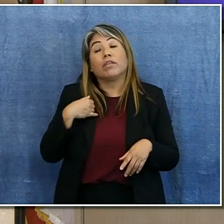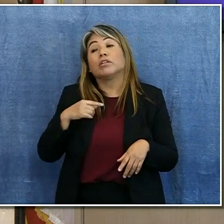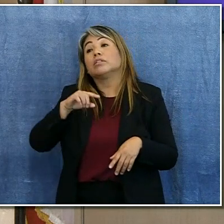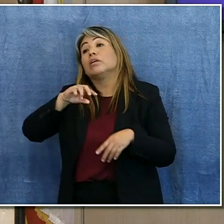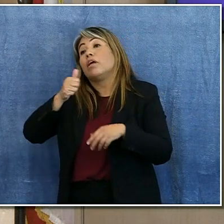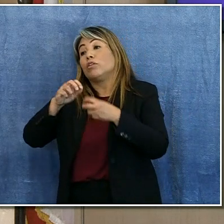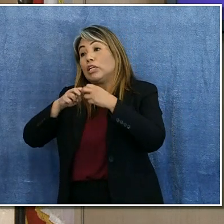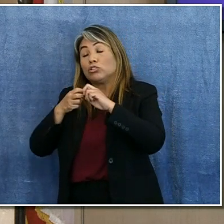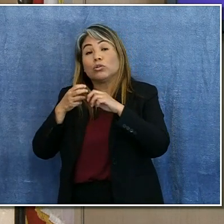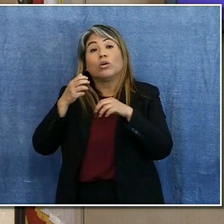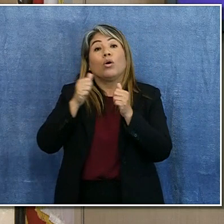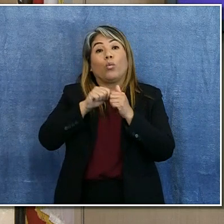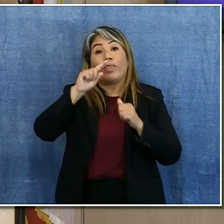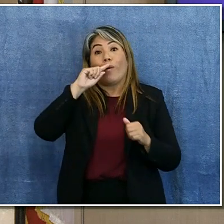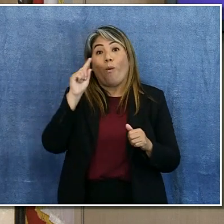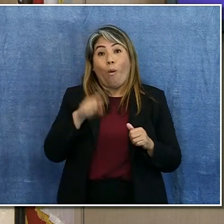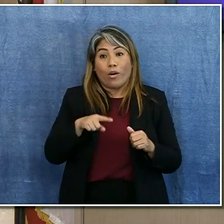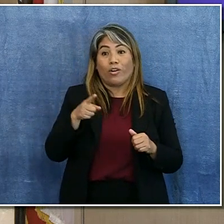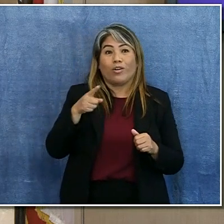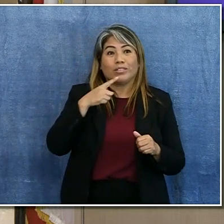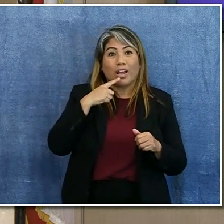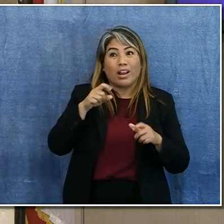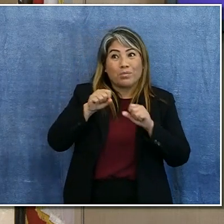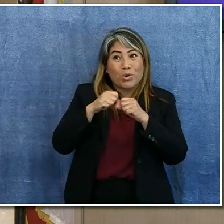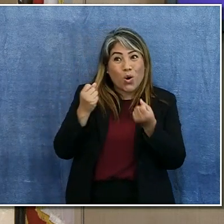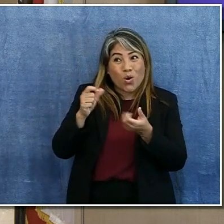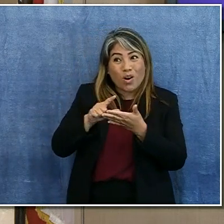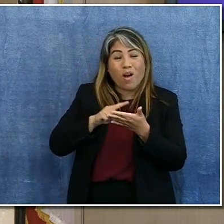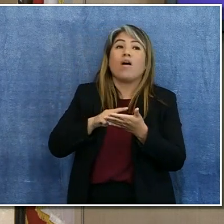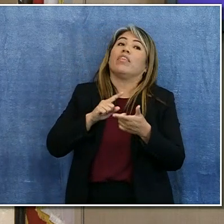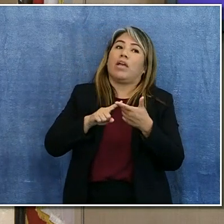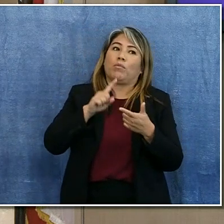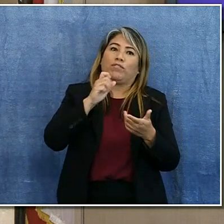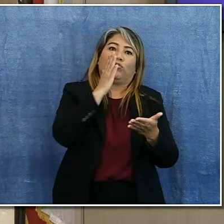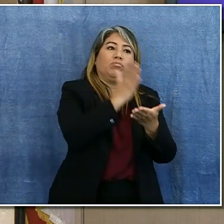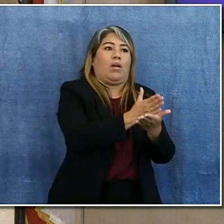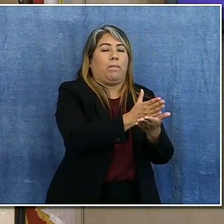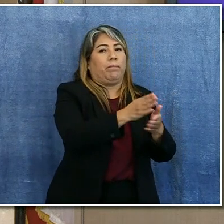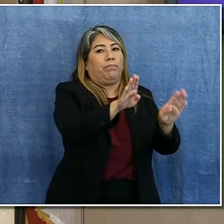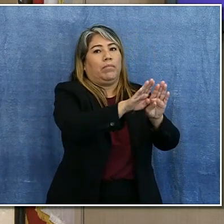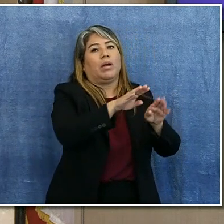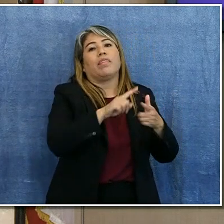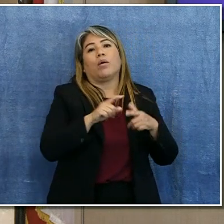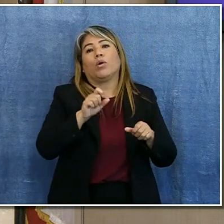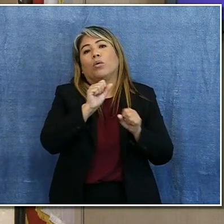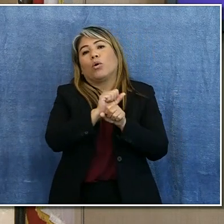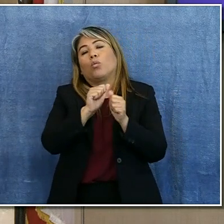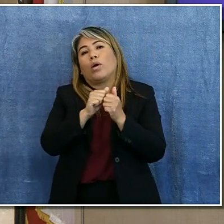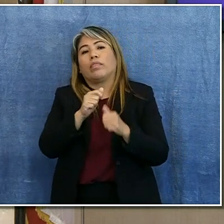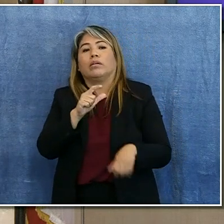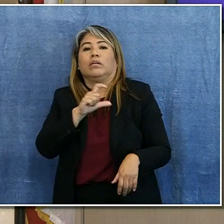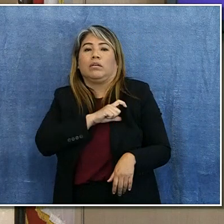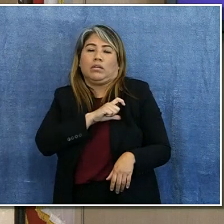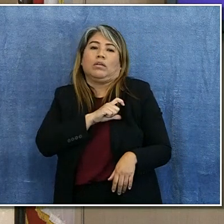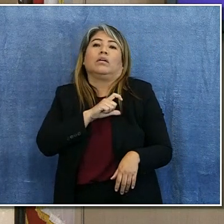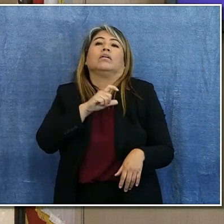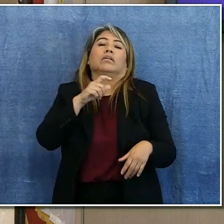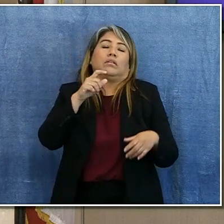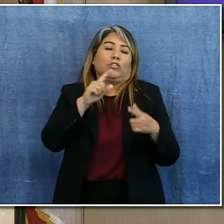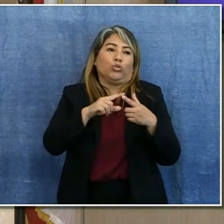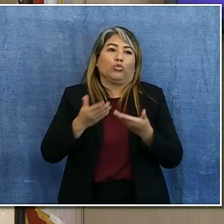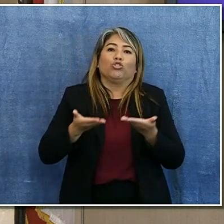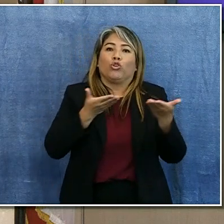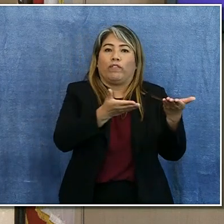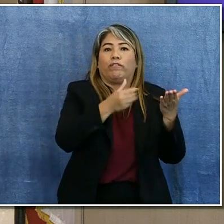issuance of a public health order or a cease and desist letter, then we would work with the local law enforcement agencies to serve that notice.